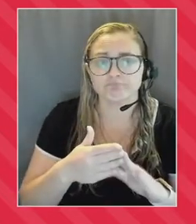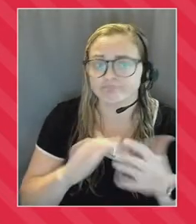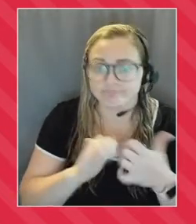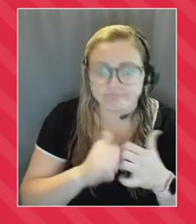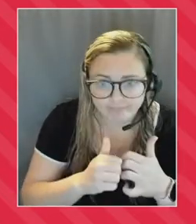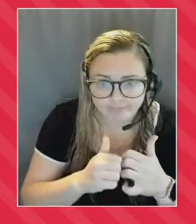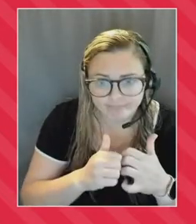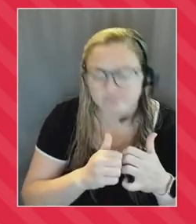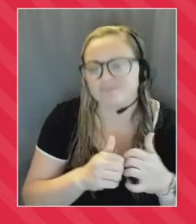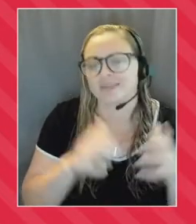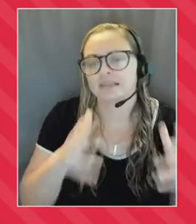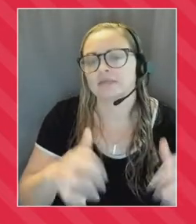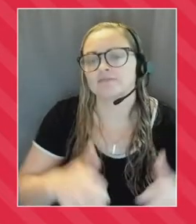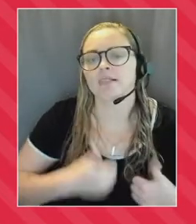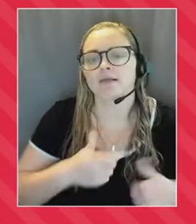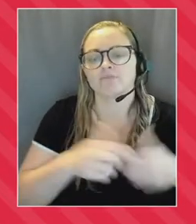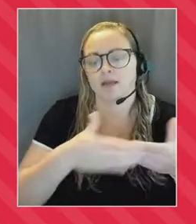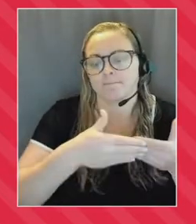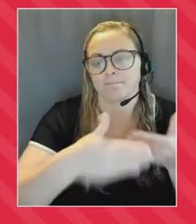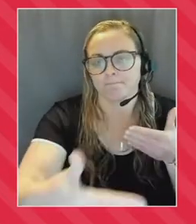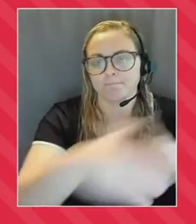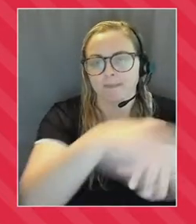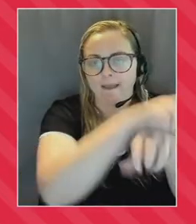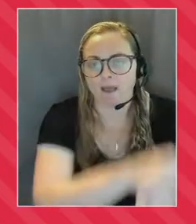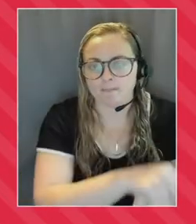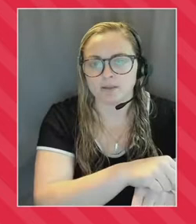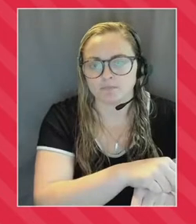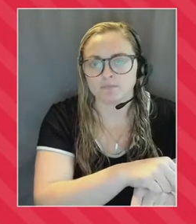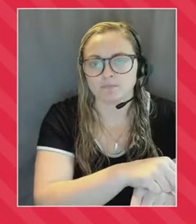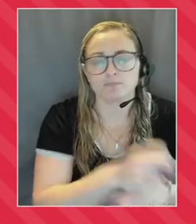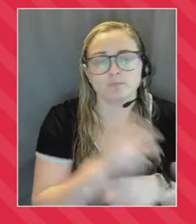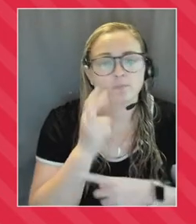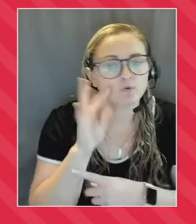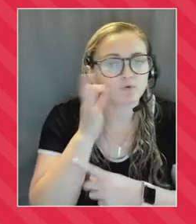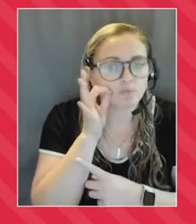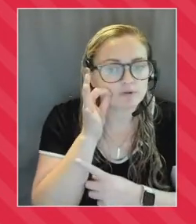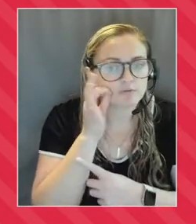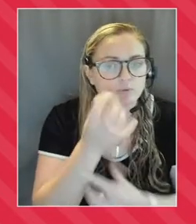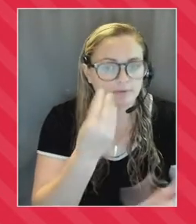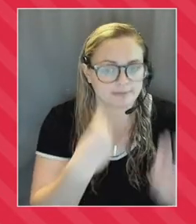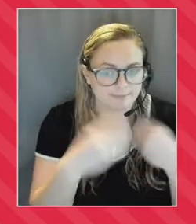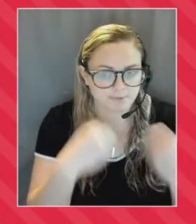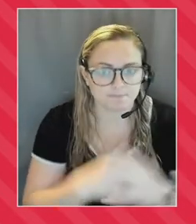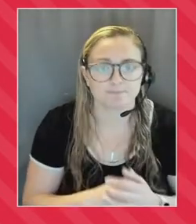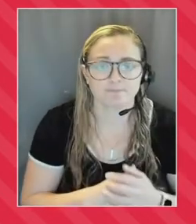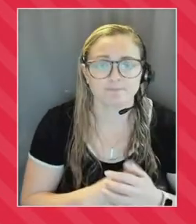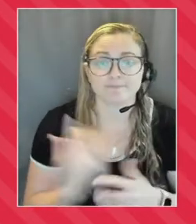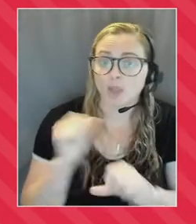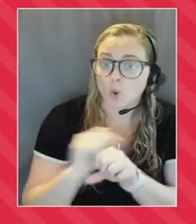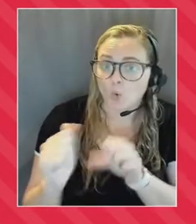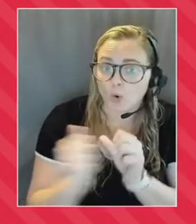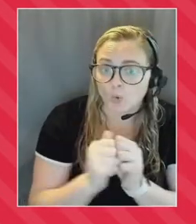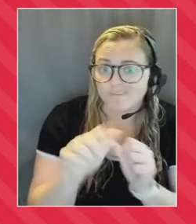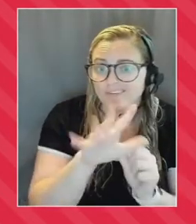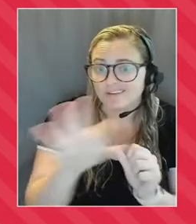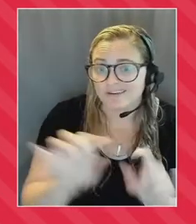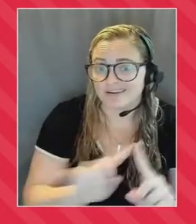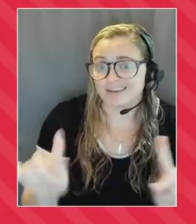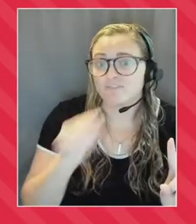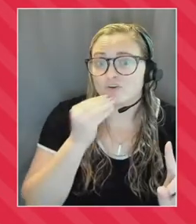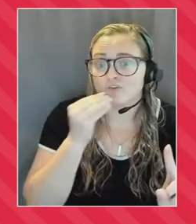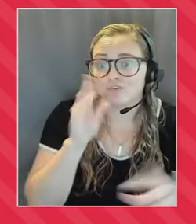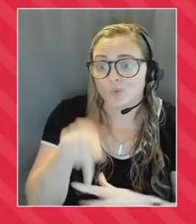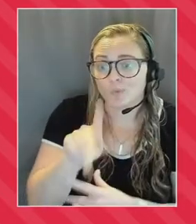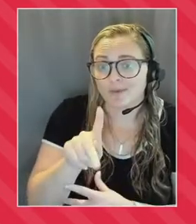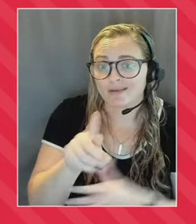leaves a lifetime habit of produce consumption. Our work with 59 food banks across the